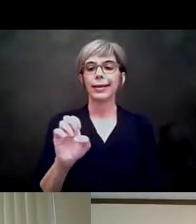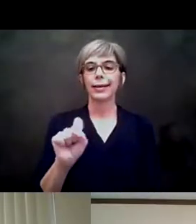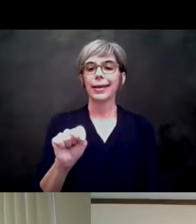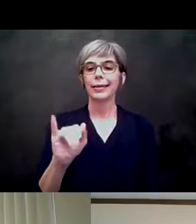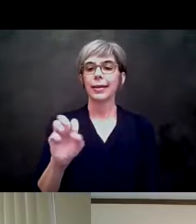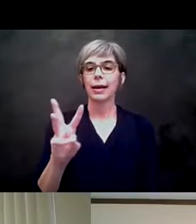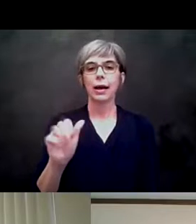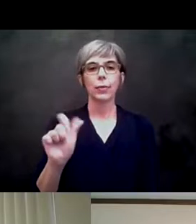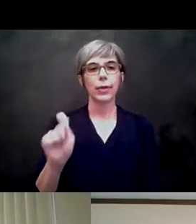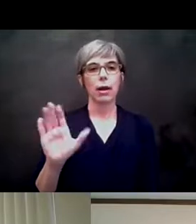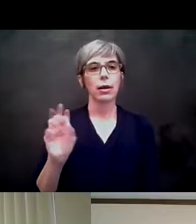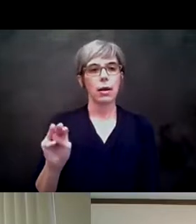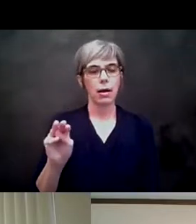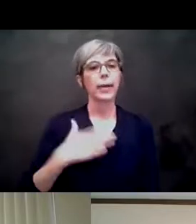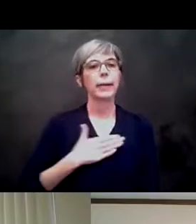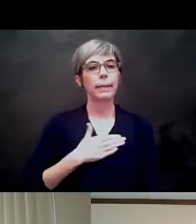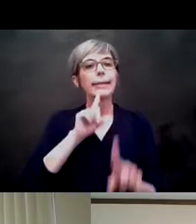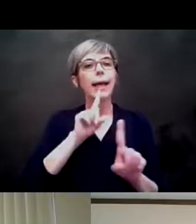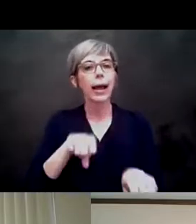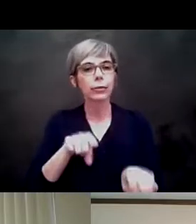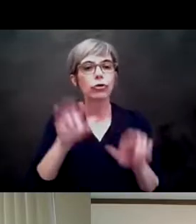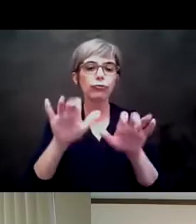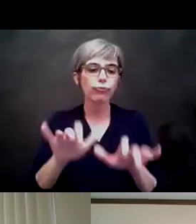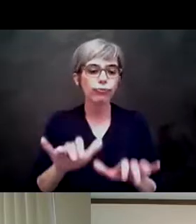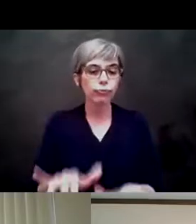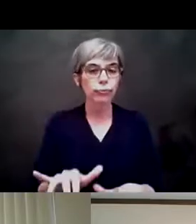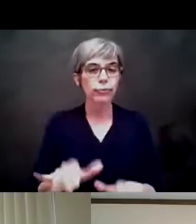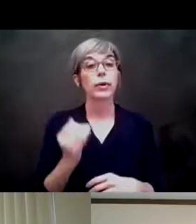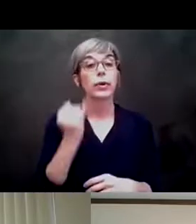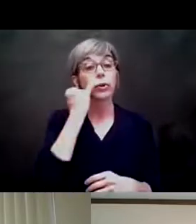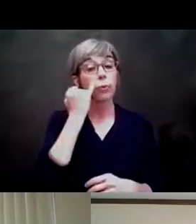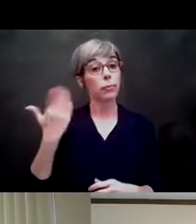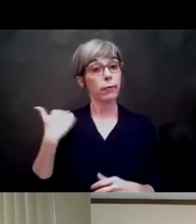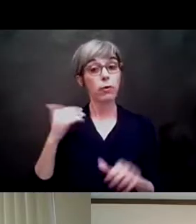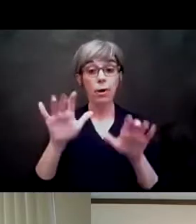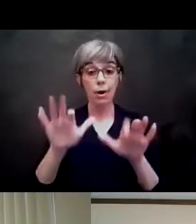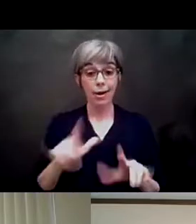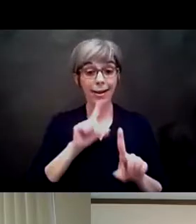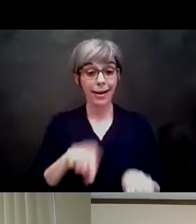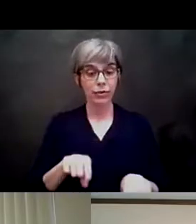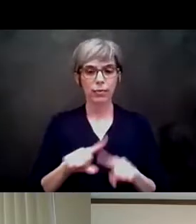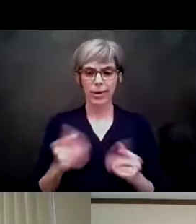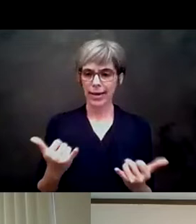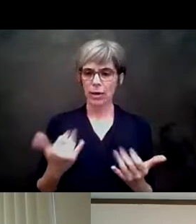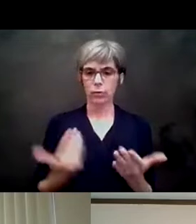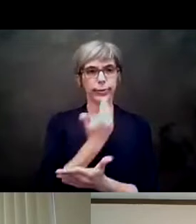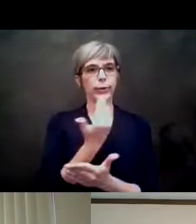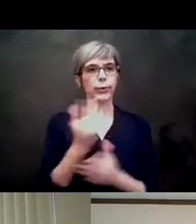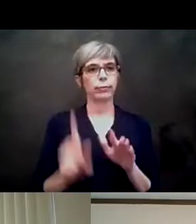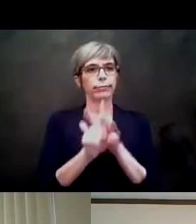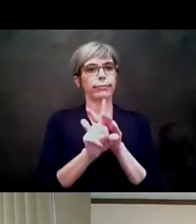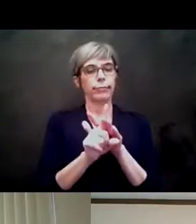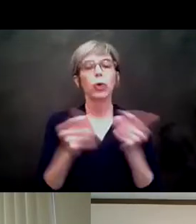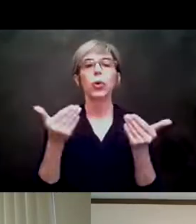www.testiowa.com. If you've already completed the assessment, but something has changed, you're encouraged to retake the assessment. The site